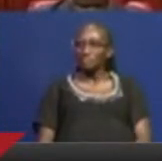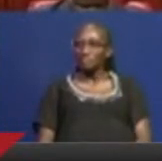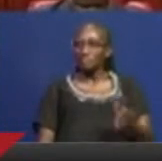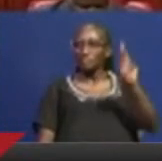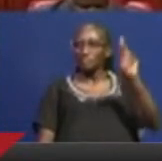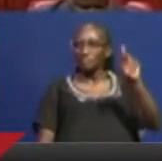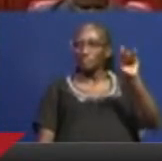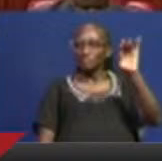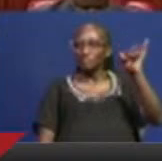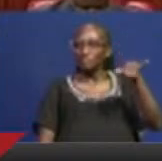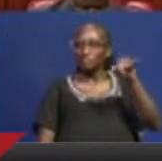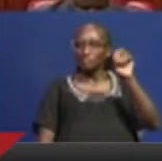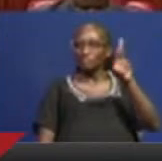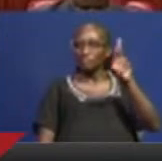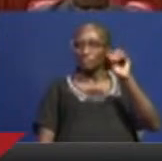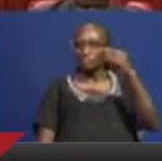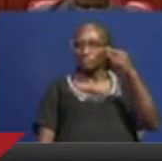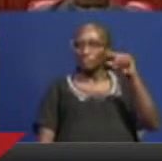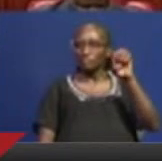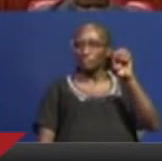Njoroge Wainaina.